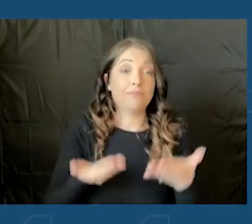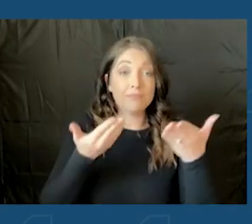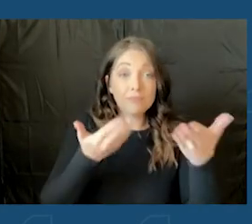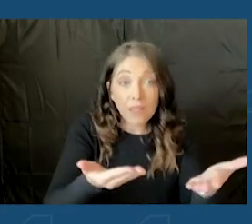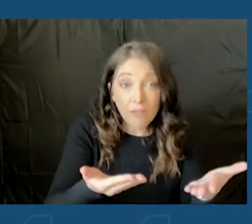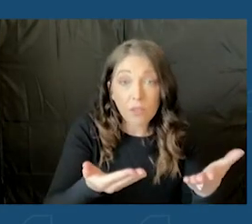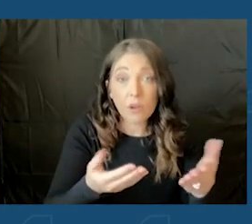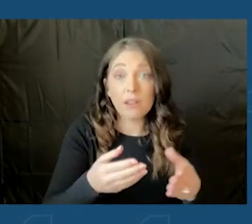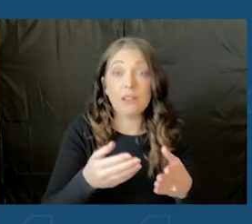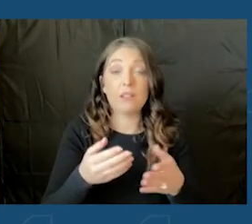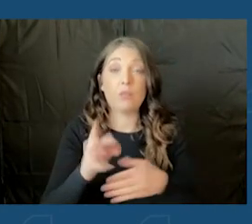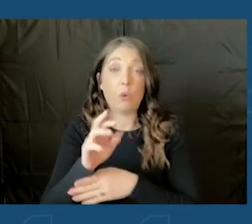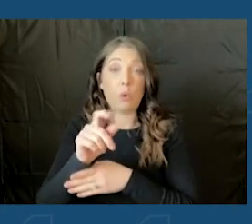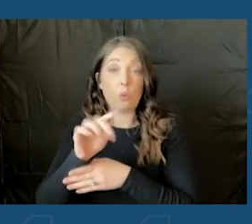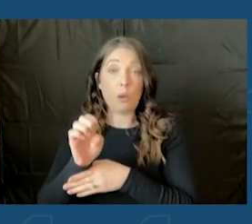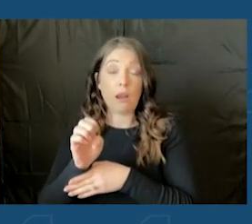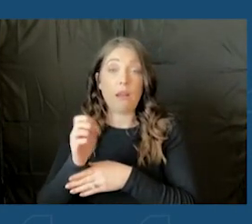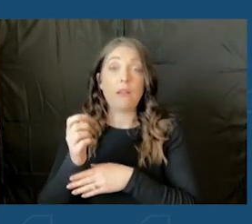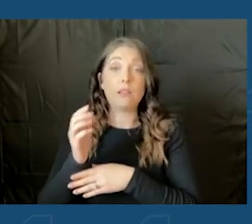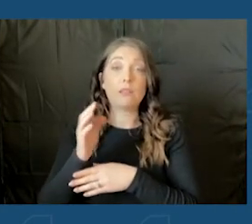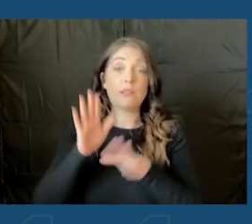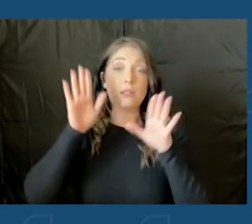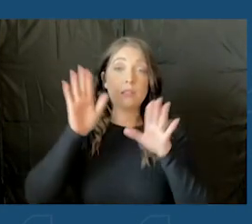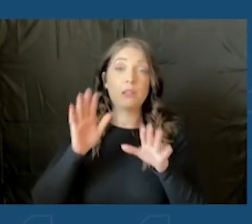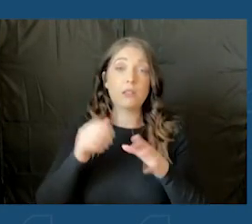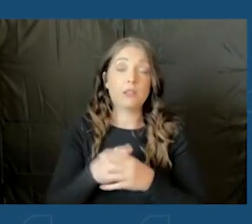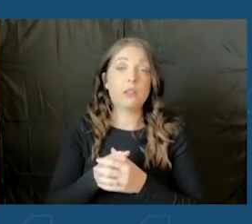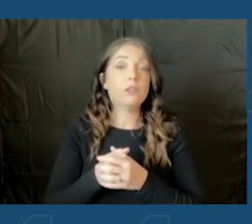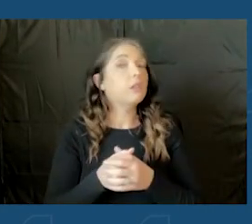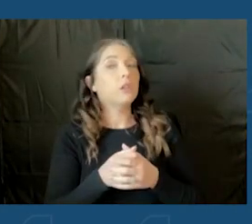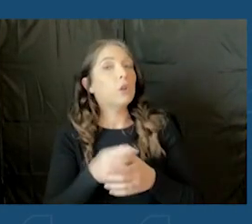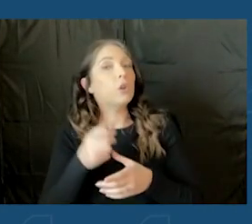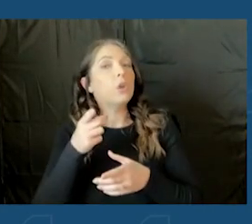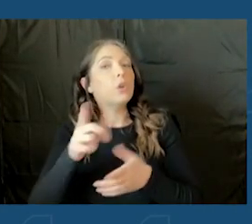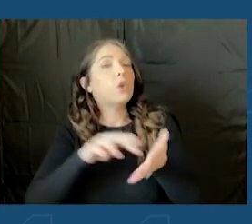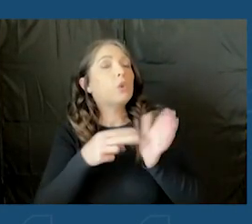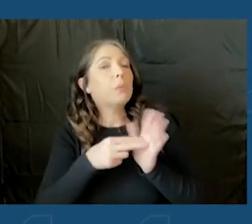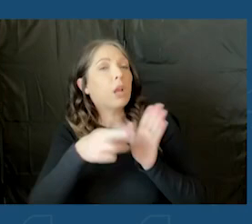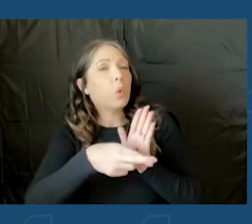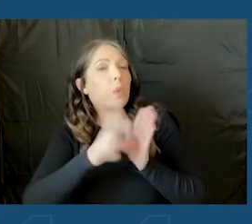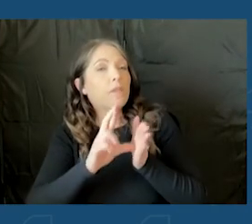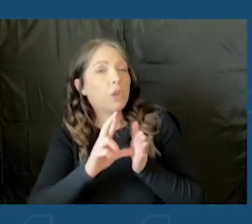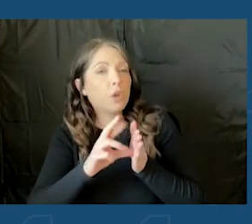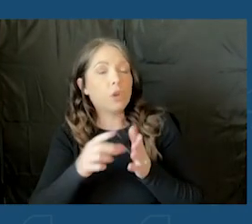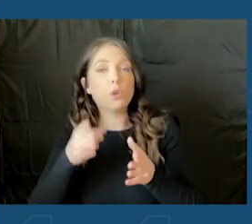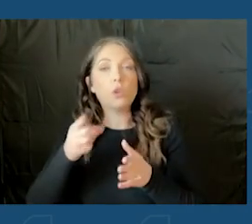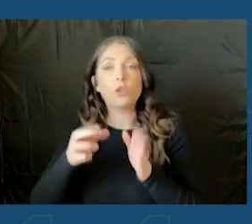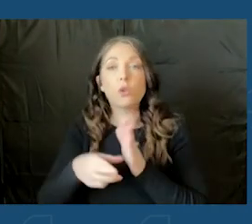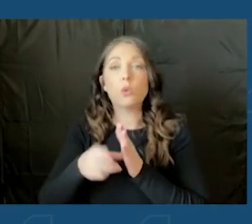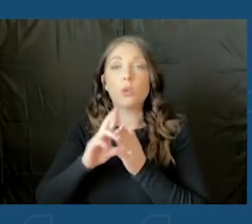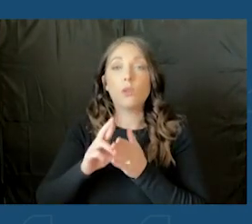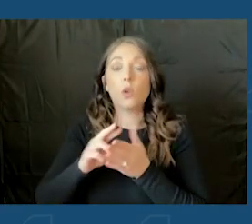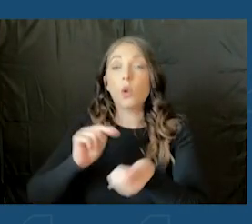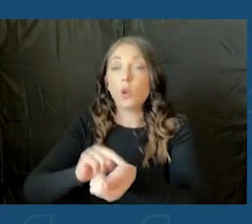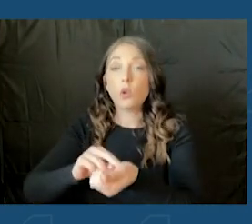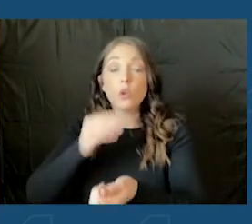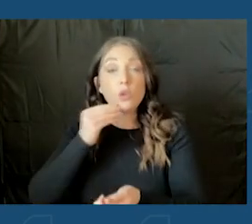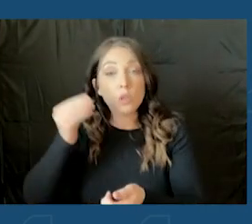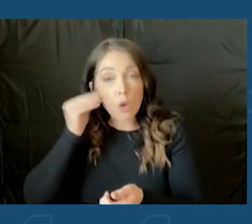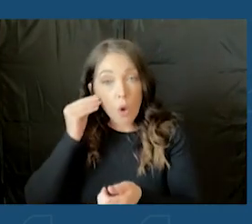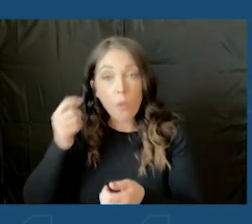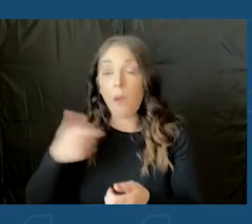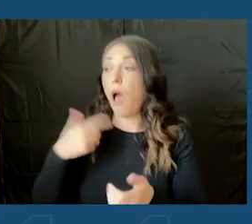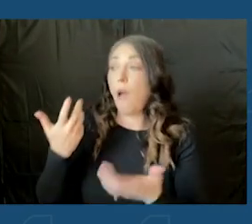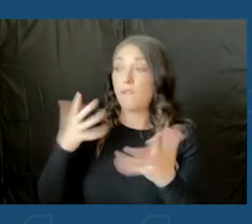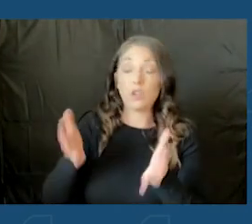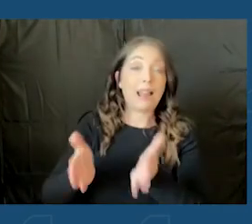we'll continue to have the conversation about that. When you do a review, you're doing a review of the nursing home situation. I have asked them to improve the systems we had.